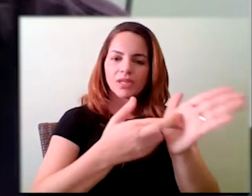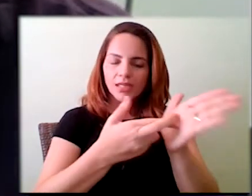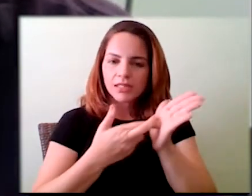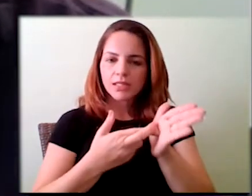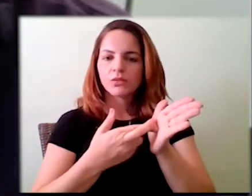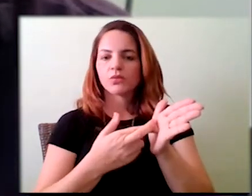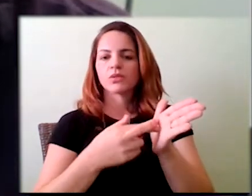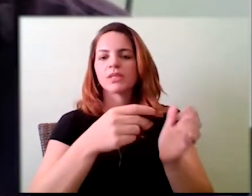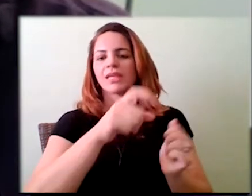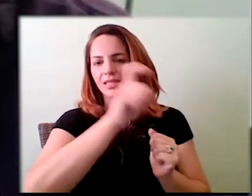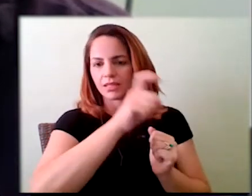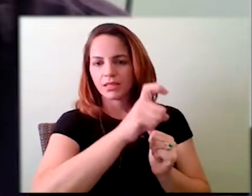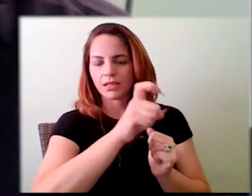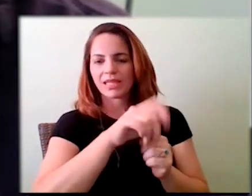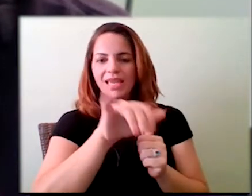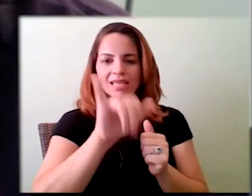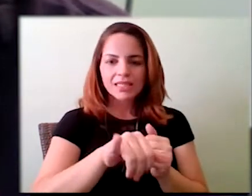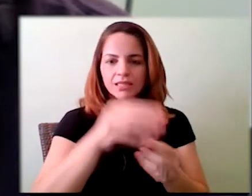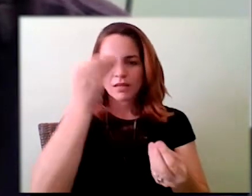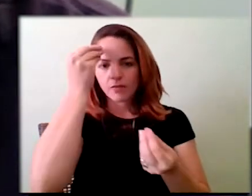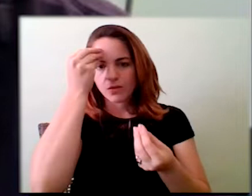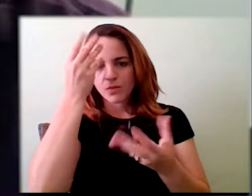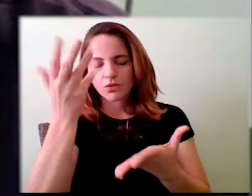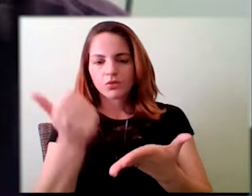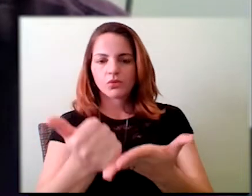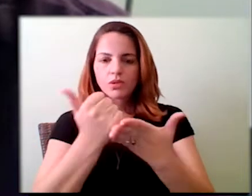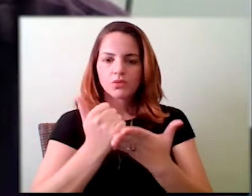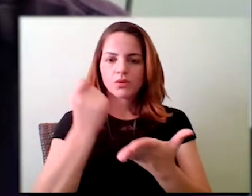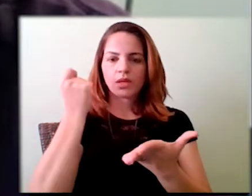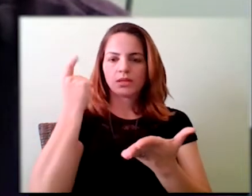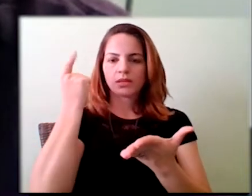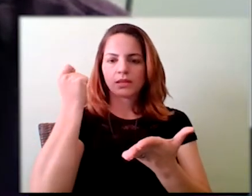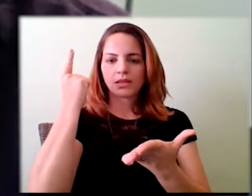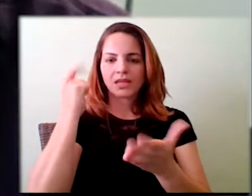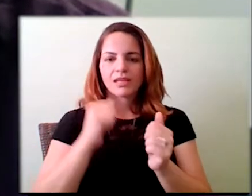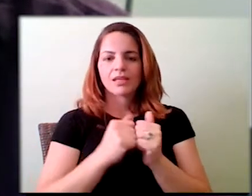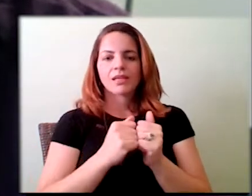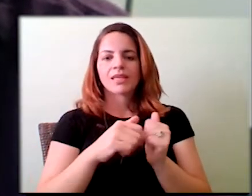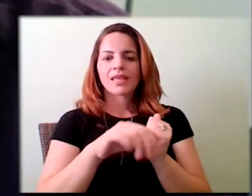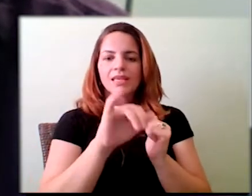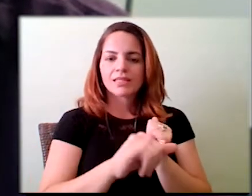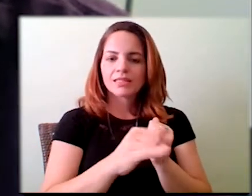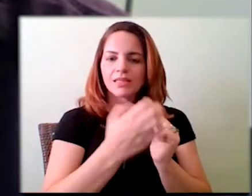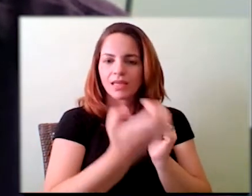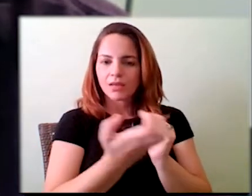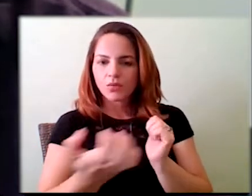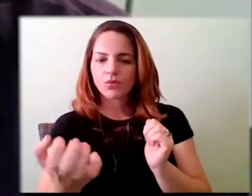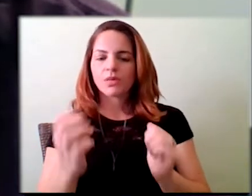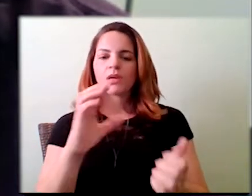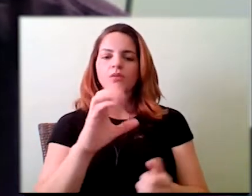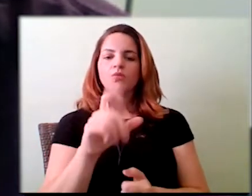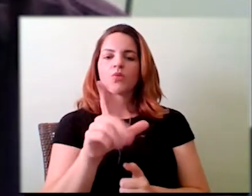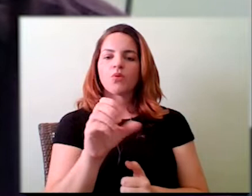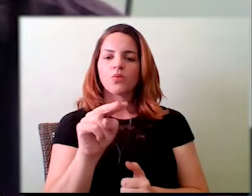demographics. These new data suggest that the colonial economy was not polarized into landless Puerto Rican rural workers on